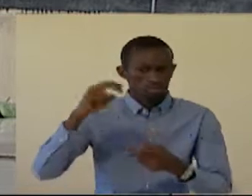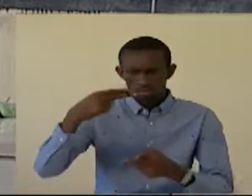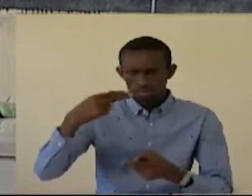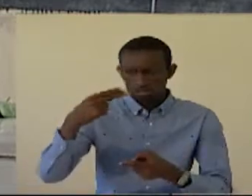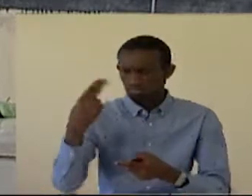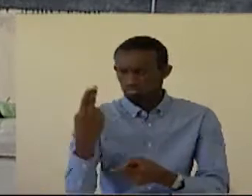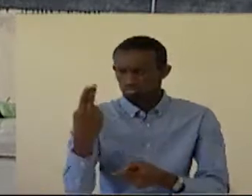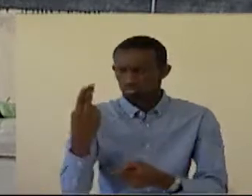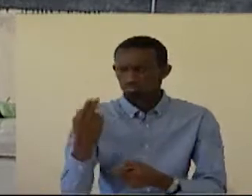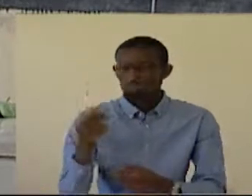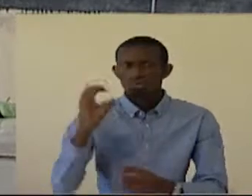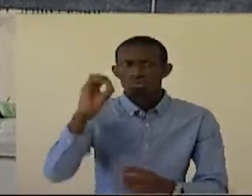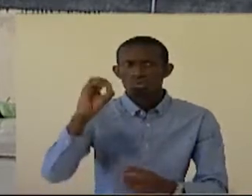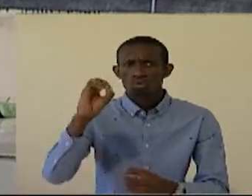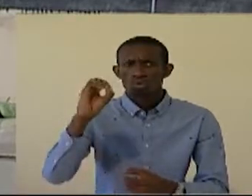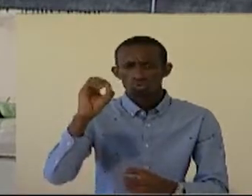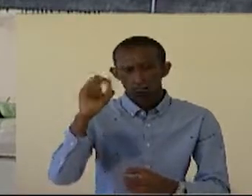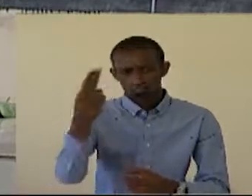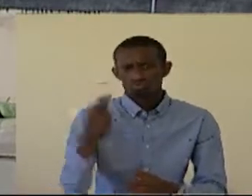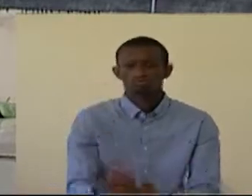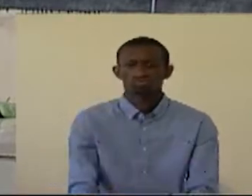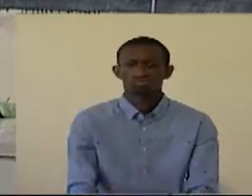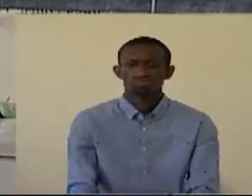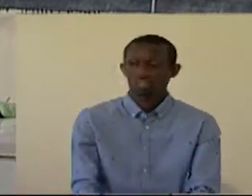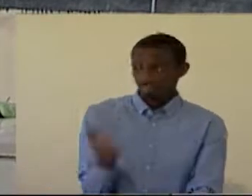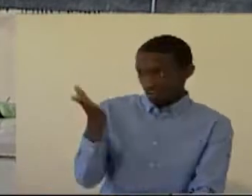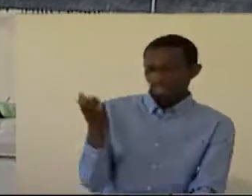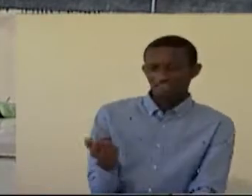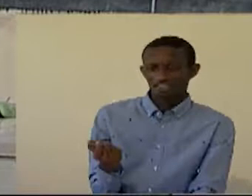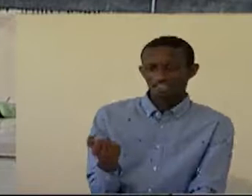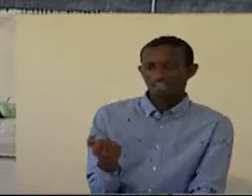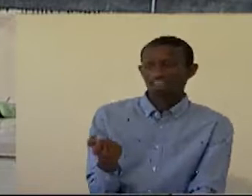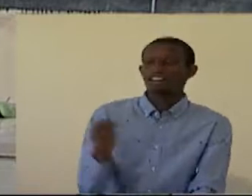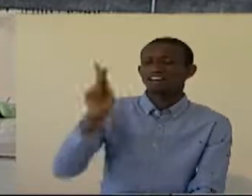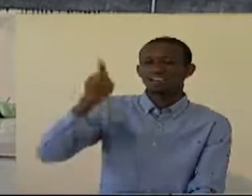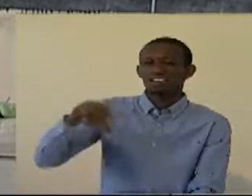H2O2, hydrogen peroxide. And here we have the product we wanted.